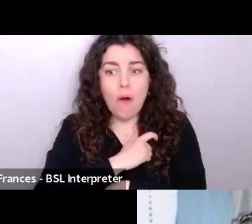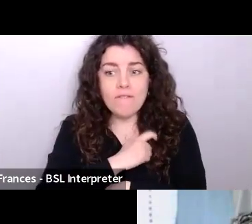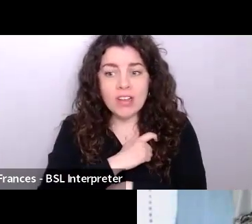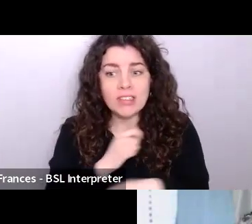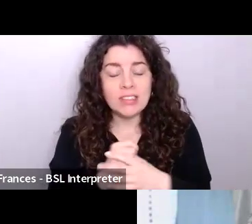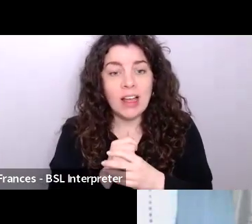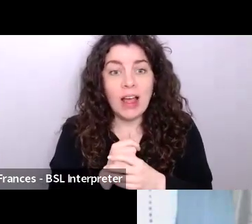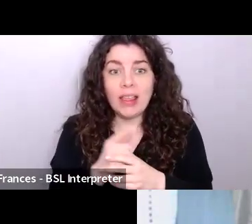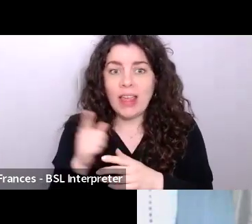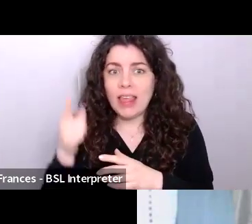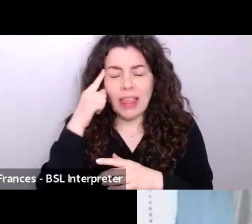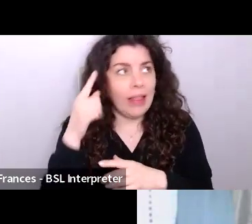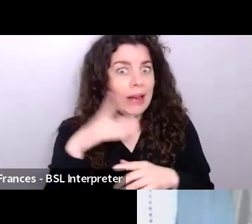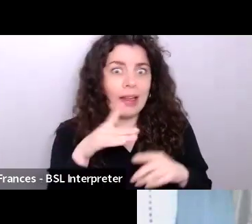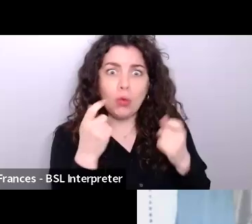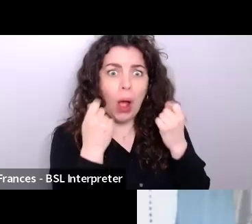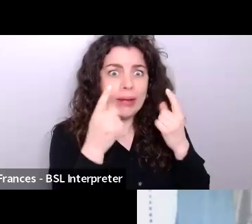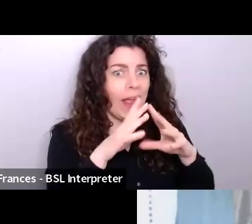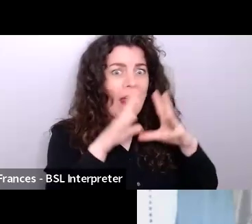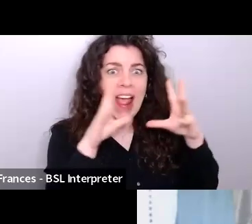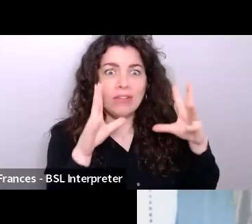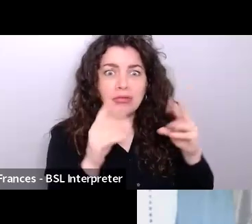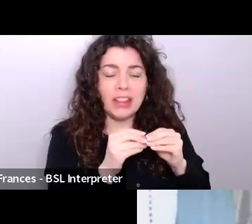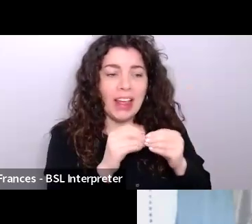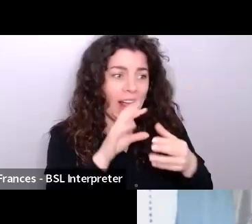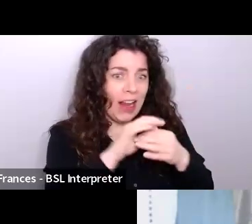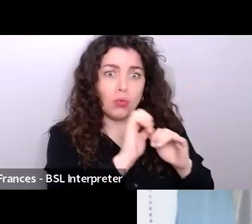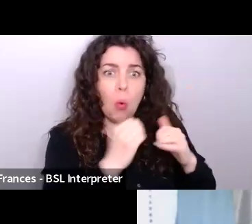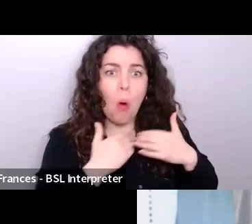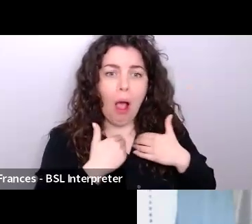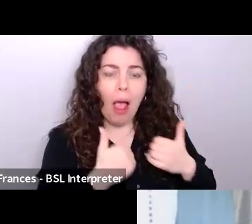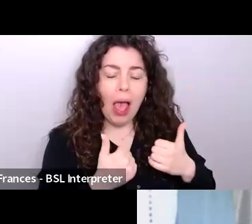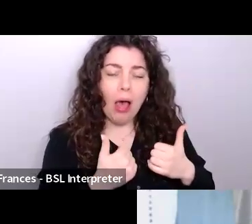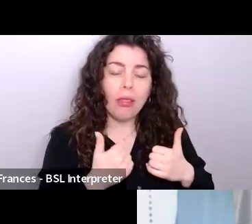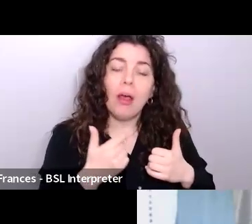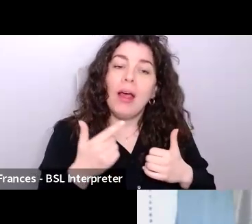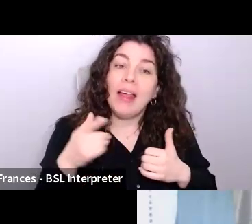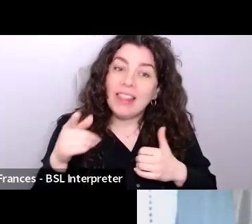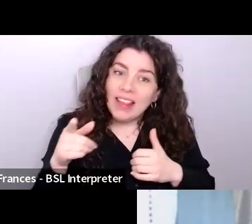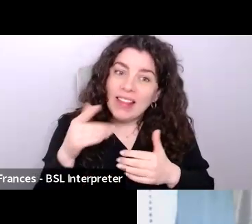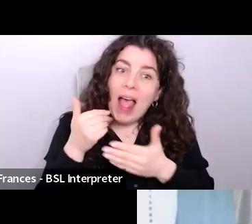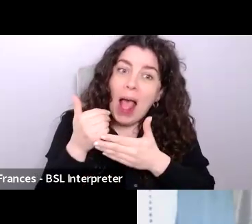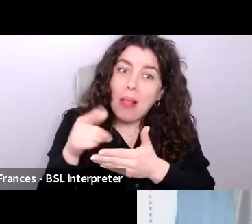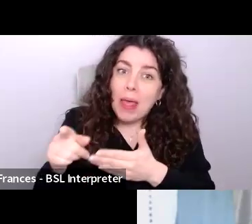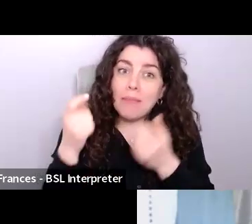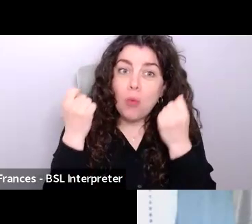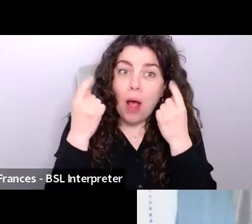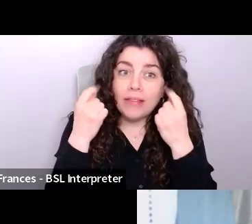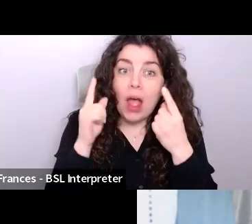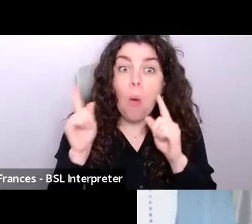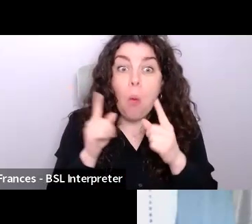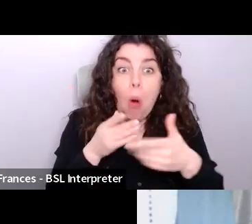suddenly understand the ins and outs of a health condition, and it's helping them understand it's more about the barriers that you